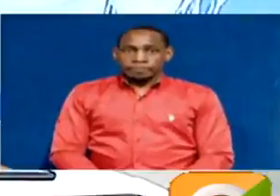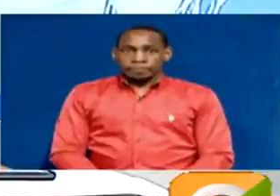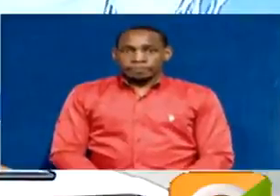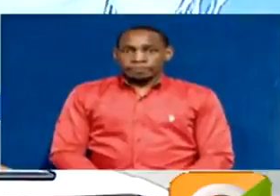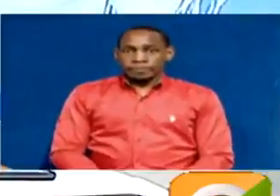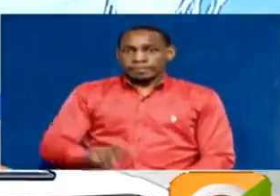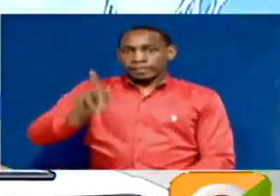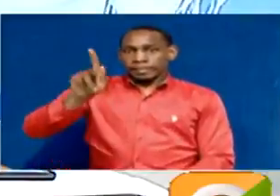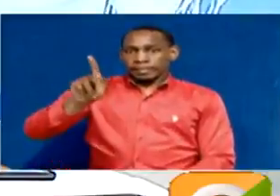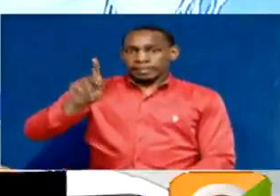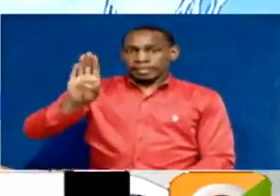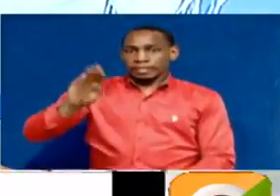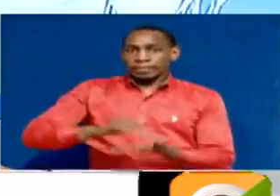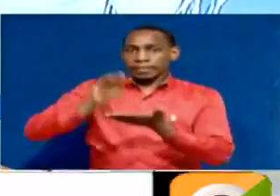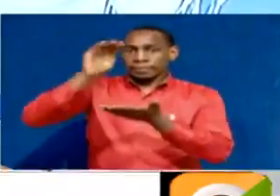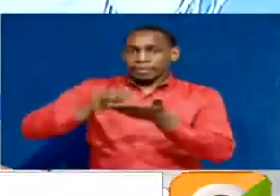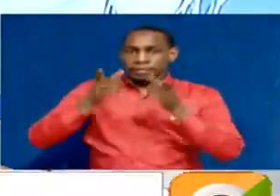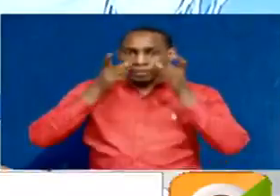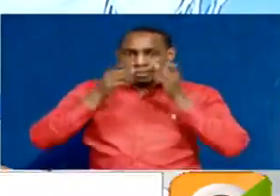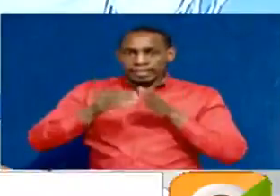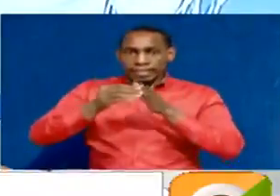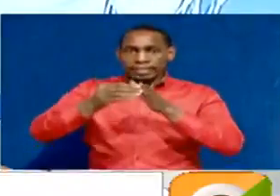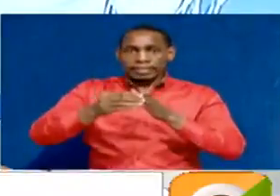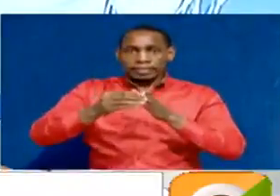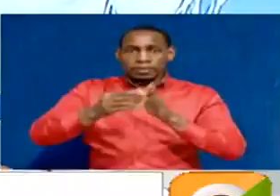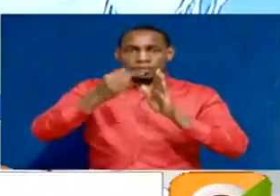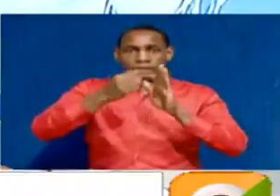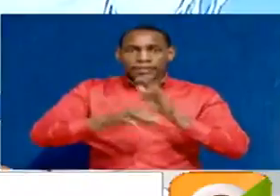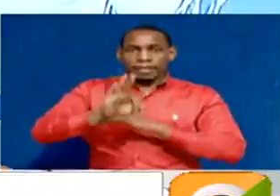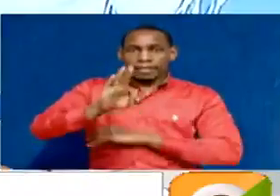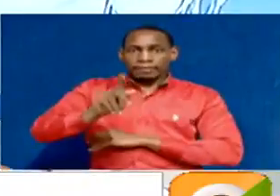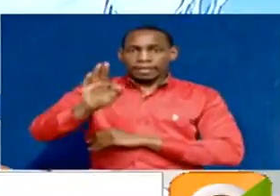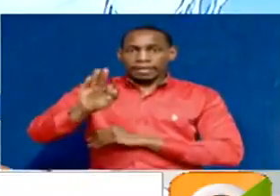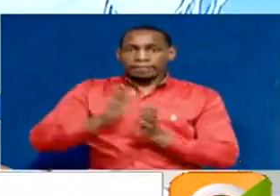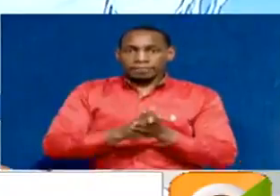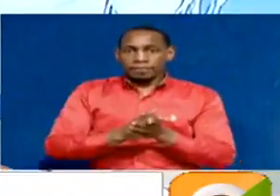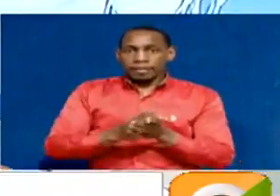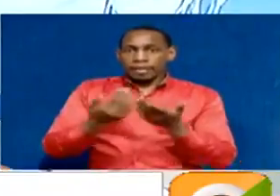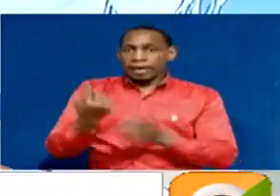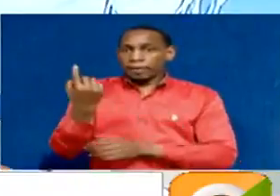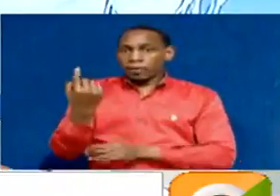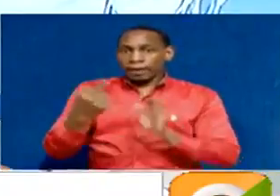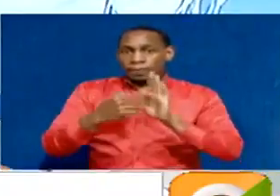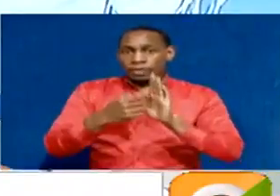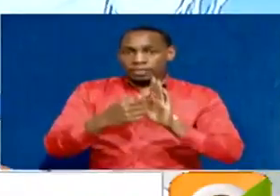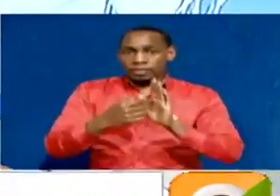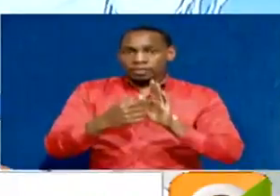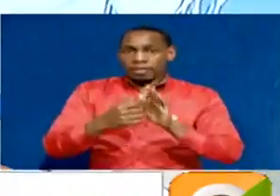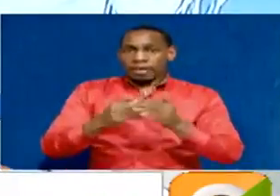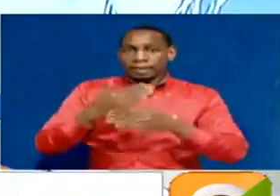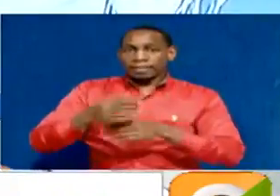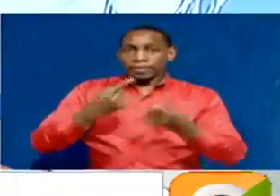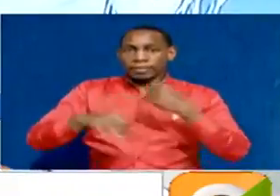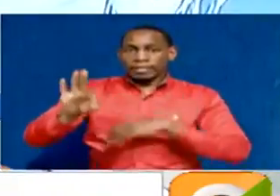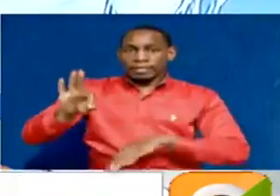and back here at home, KCB have cut Tusker's lead at the top of the FKF Premier League table to just a point, thanks to their